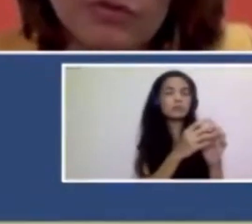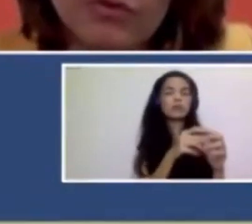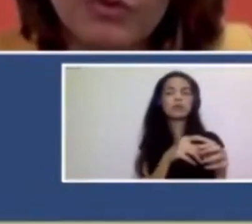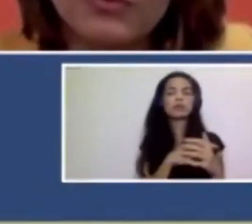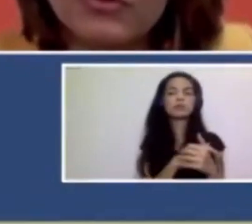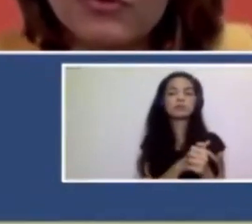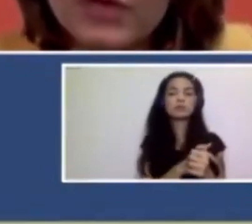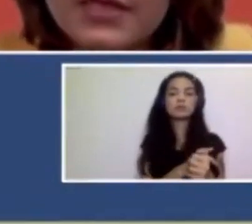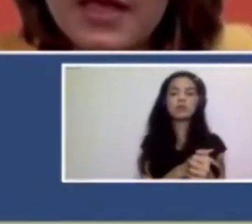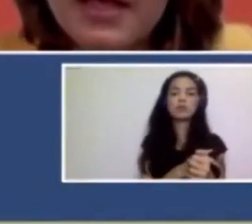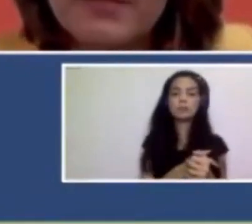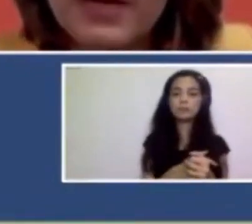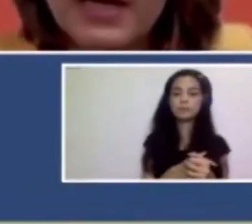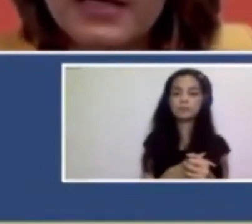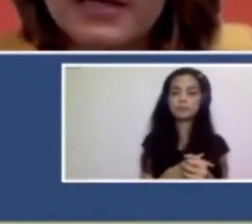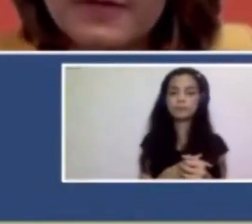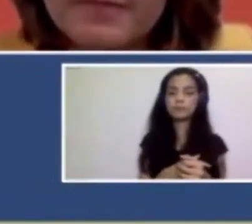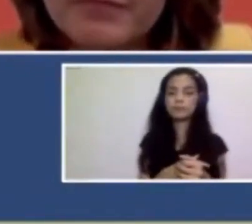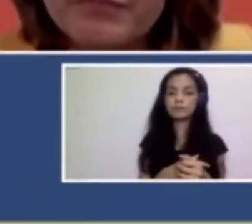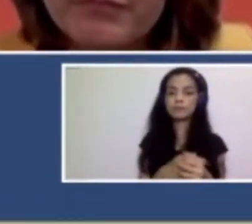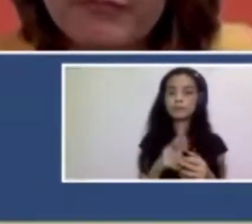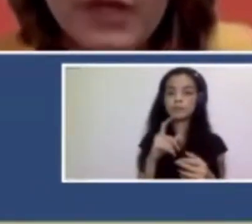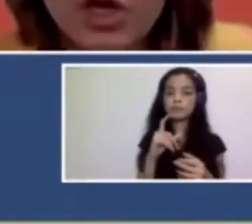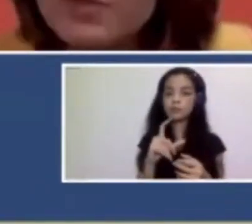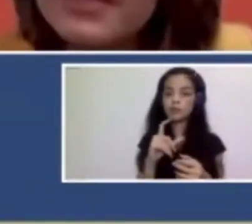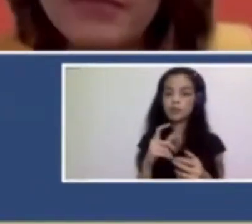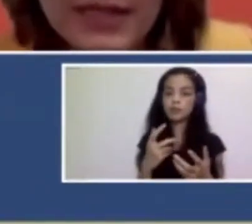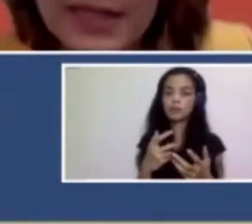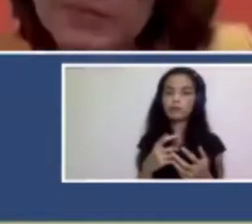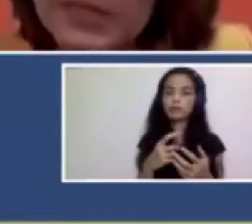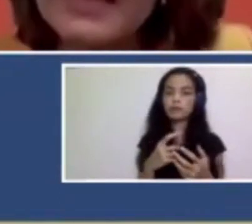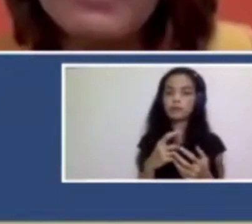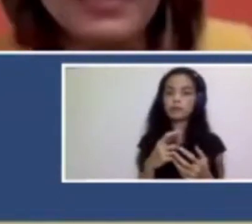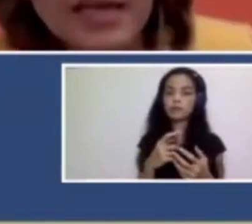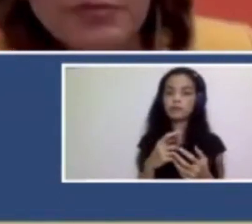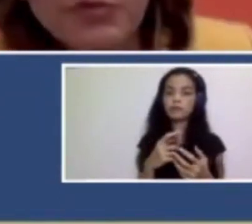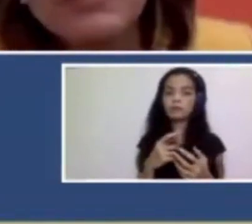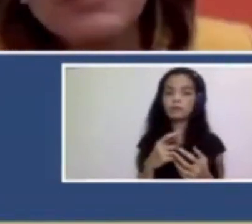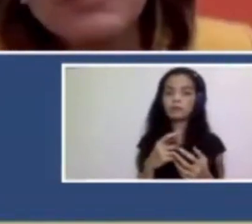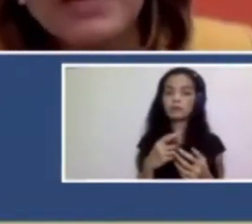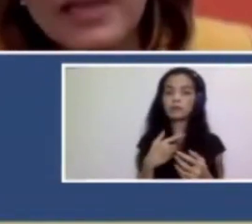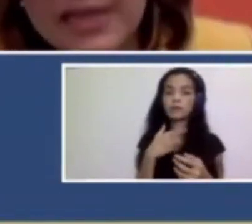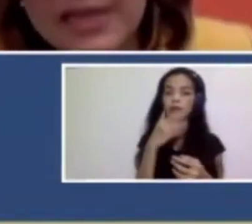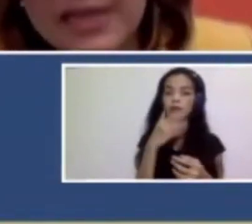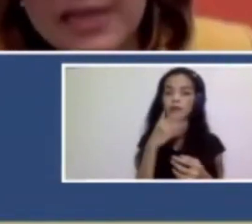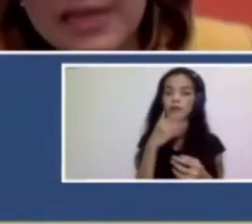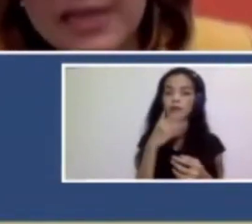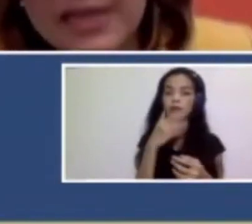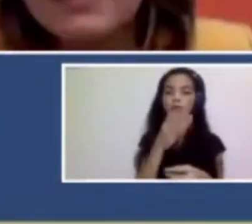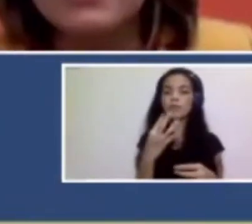or we could do it by coming several times. I even came with my